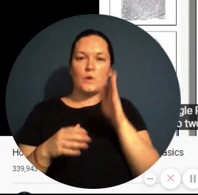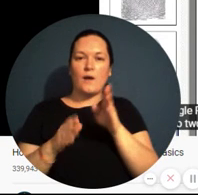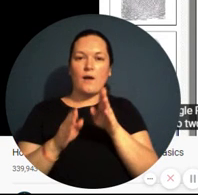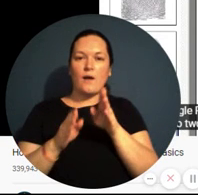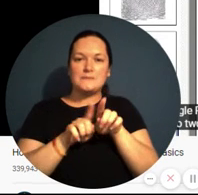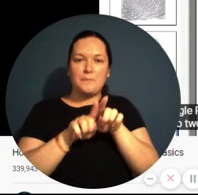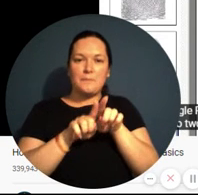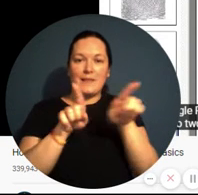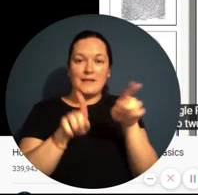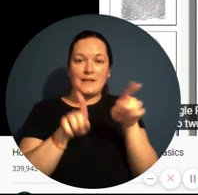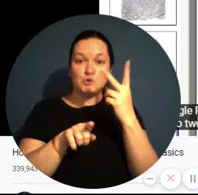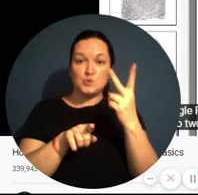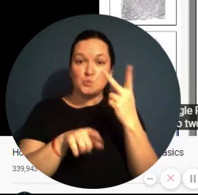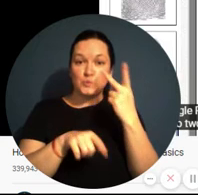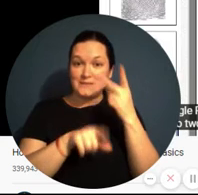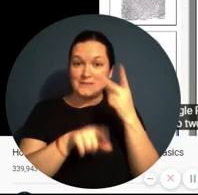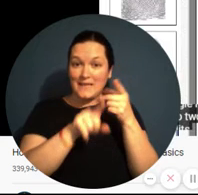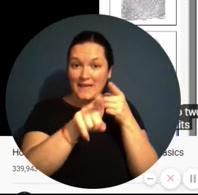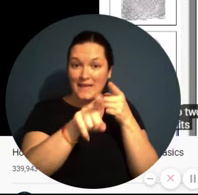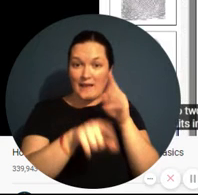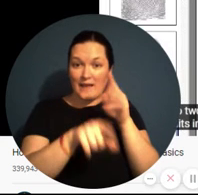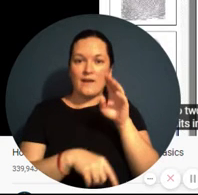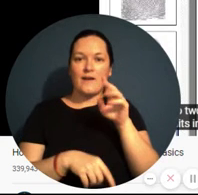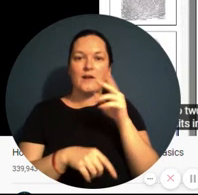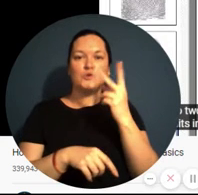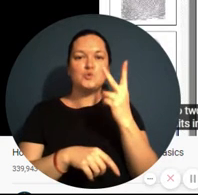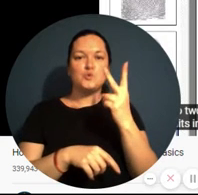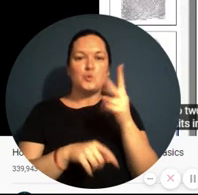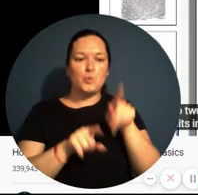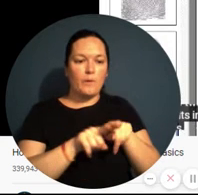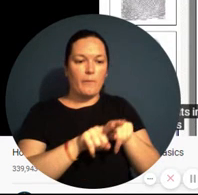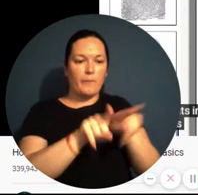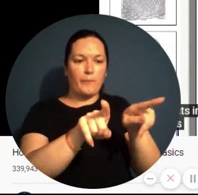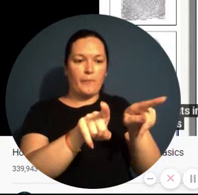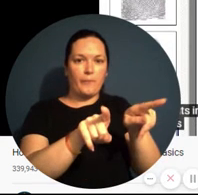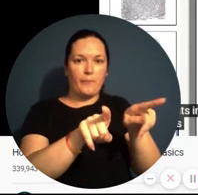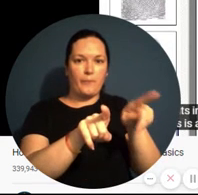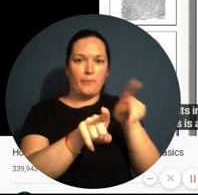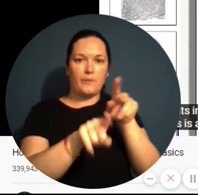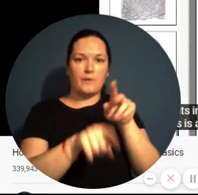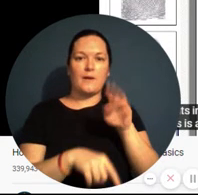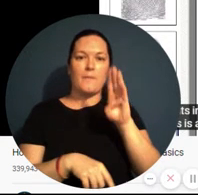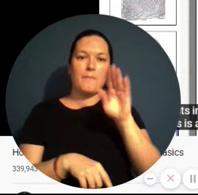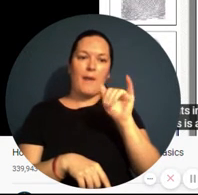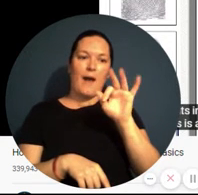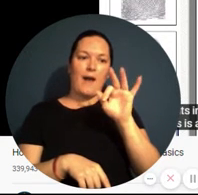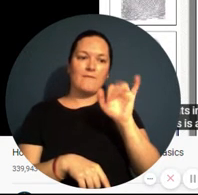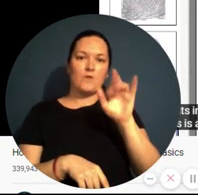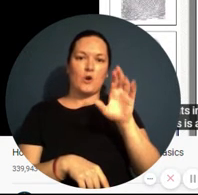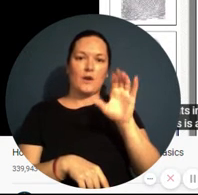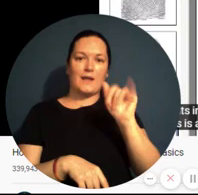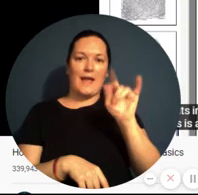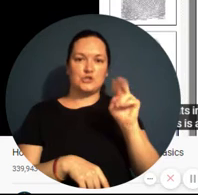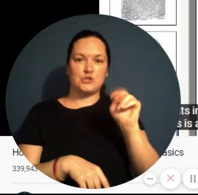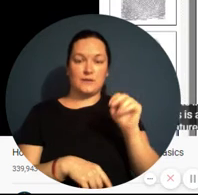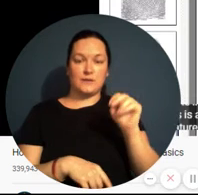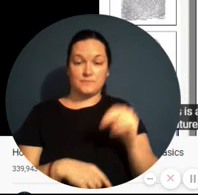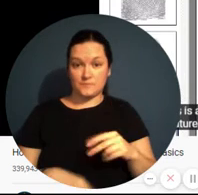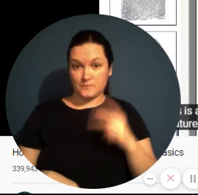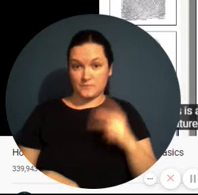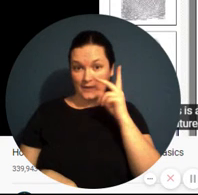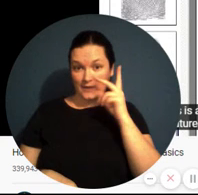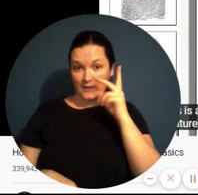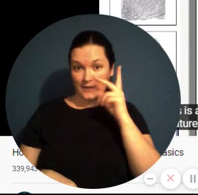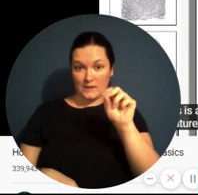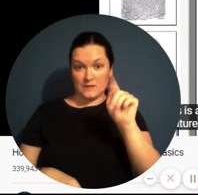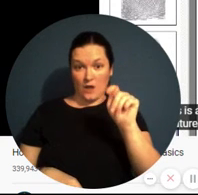ridges. This ridge flows up and splits into two ridges at this point. This is a bifurcation. A dot is this feature